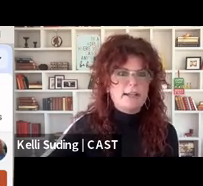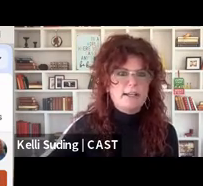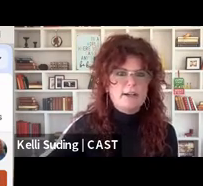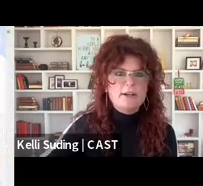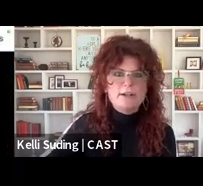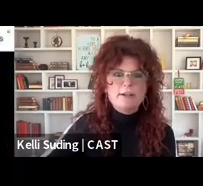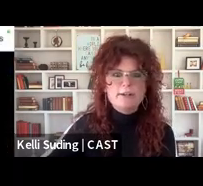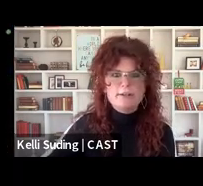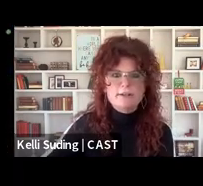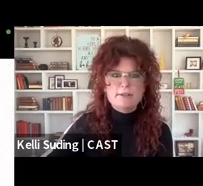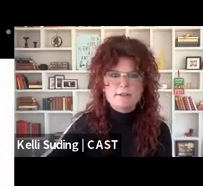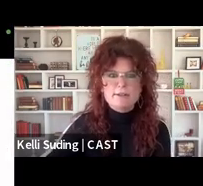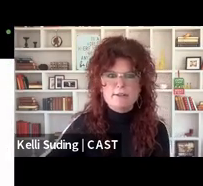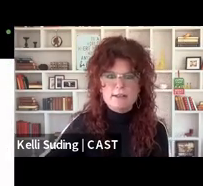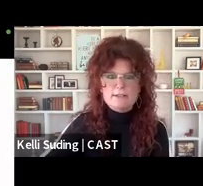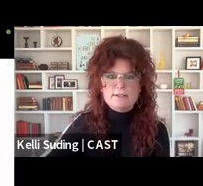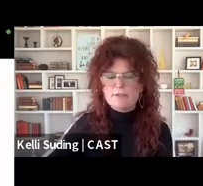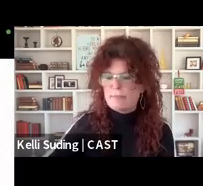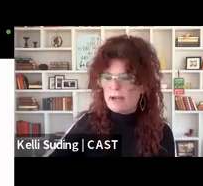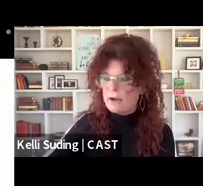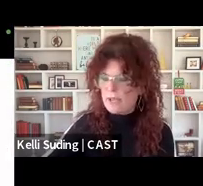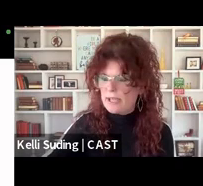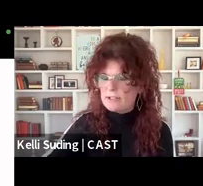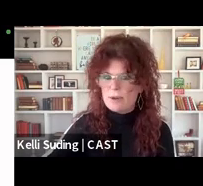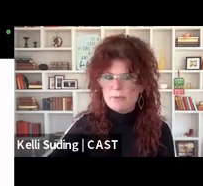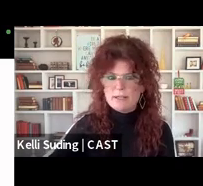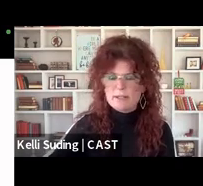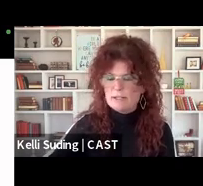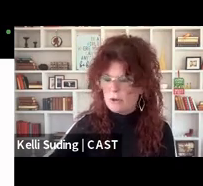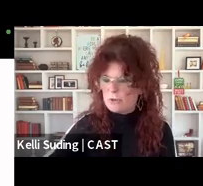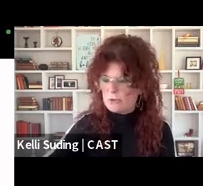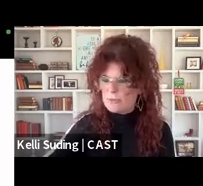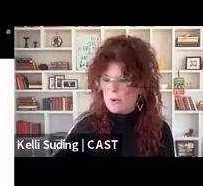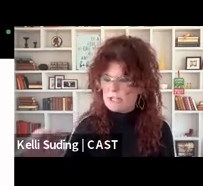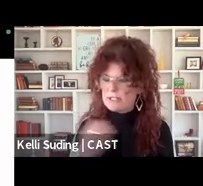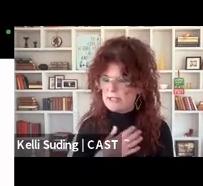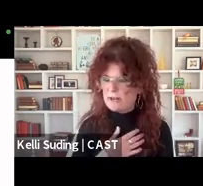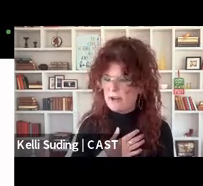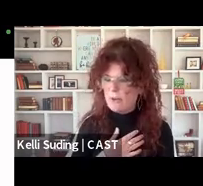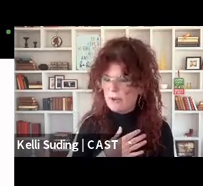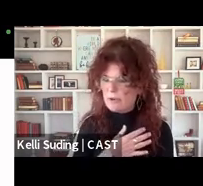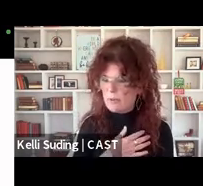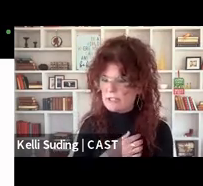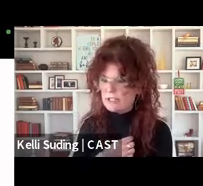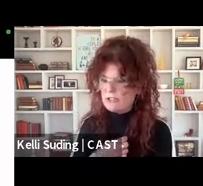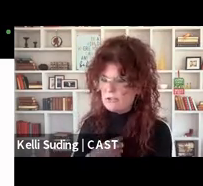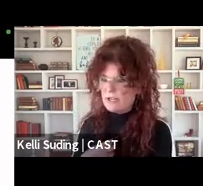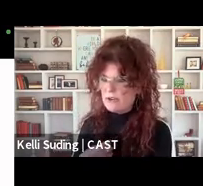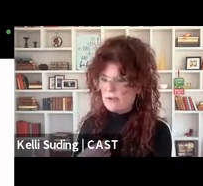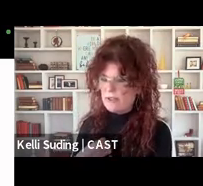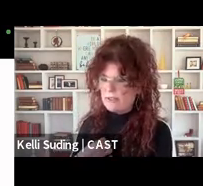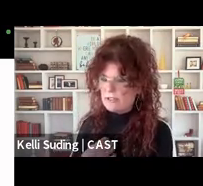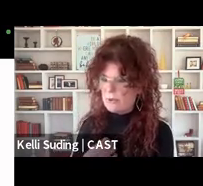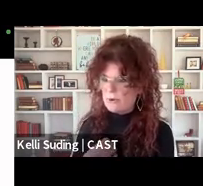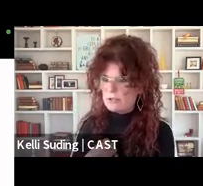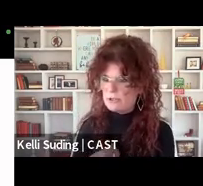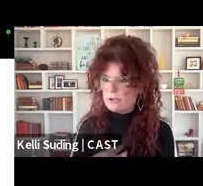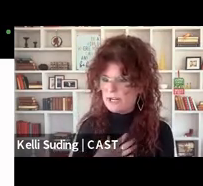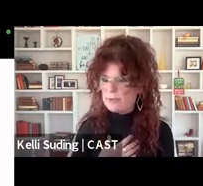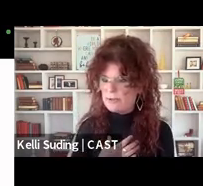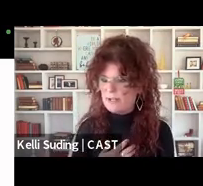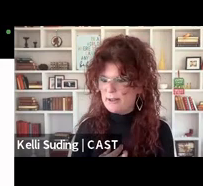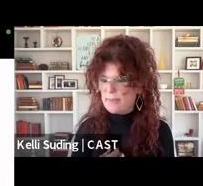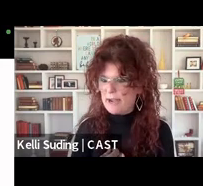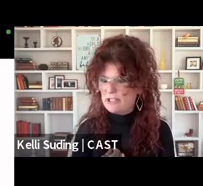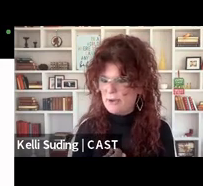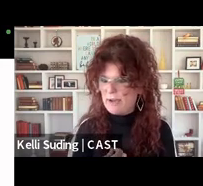question slide here and start from there. Okay, so I'm going to go through some questions here. We have a question. Can you tell this course was